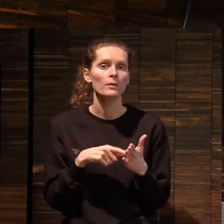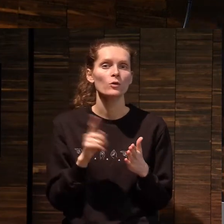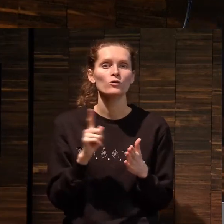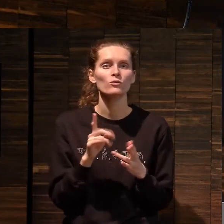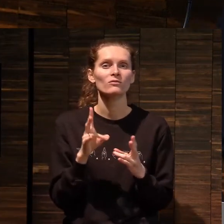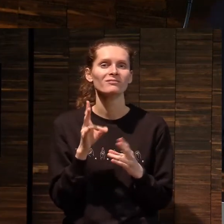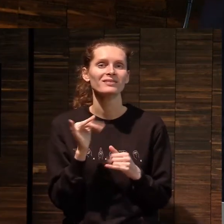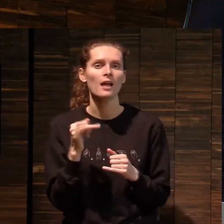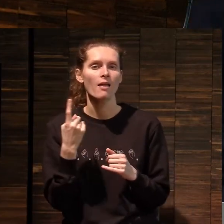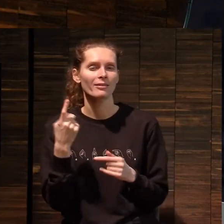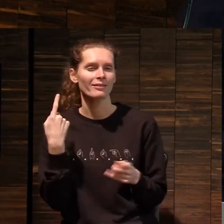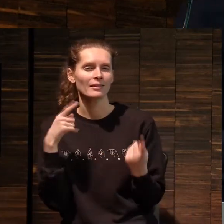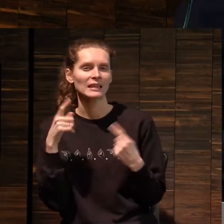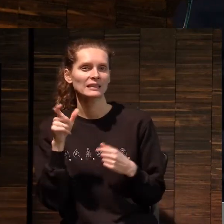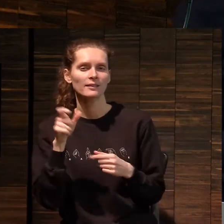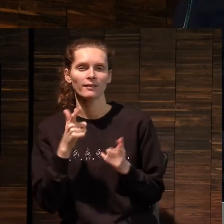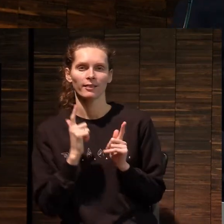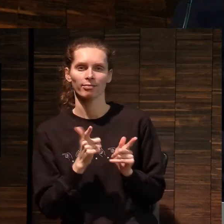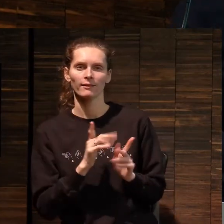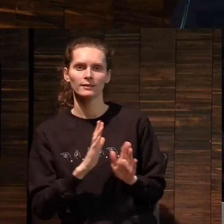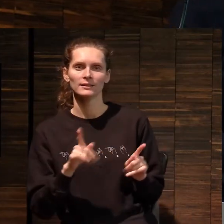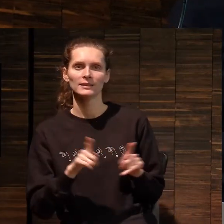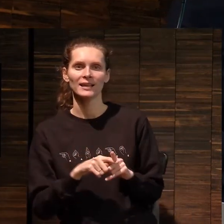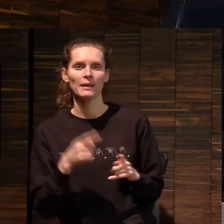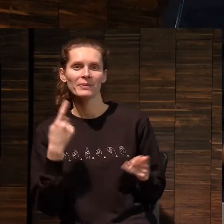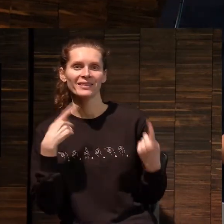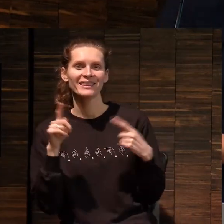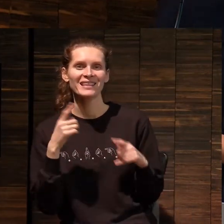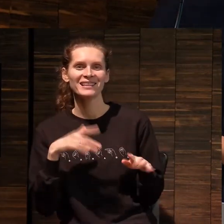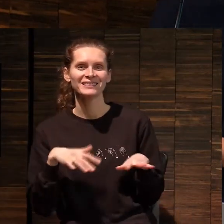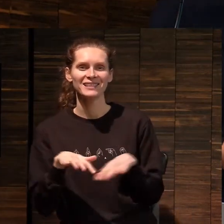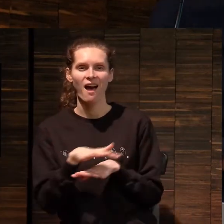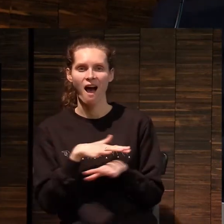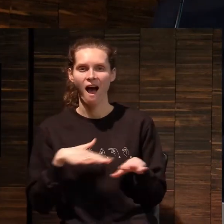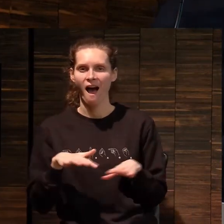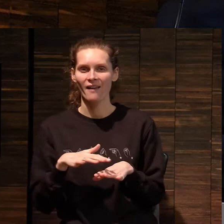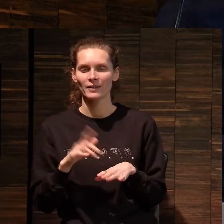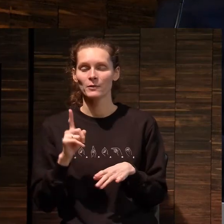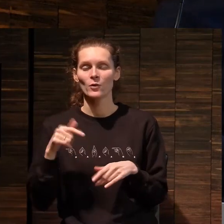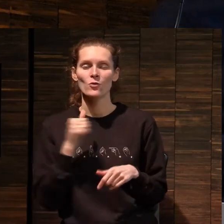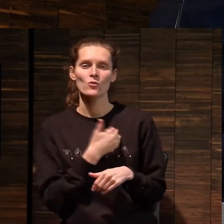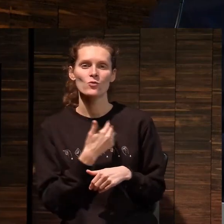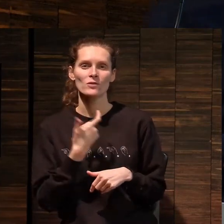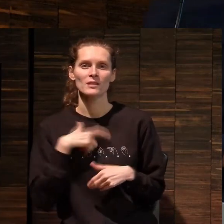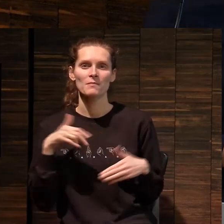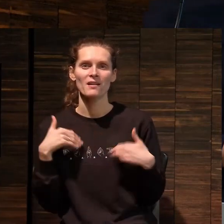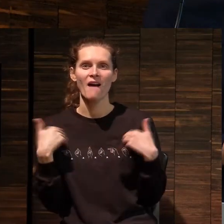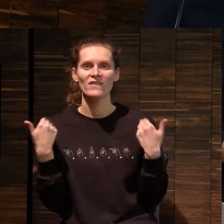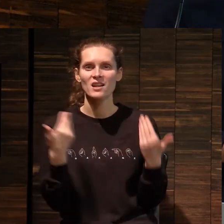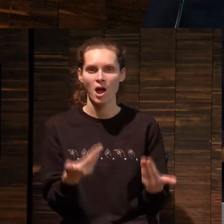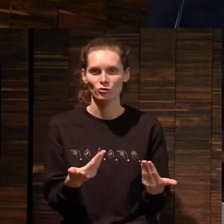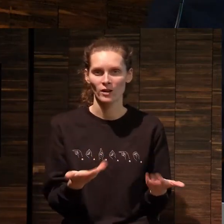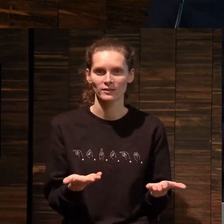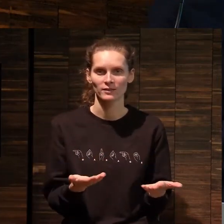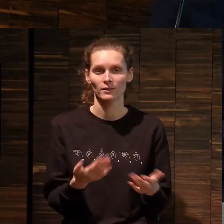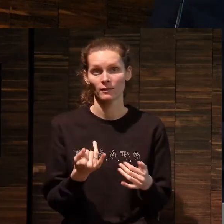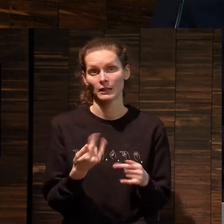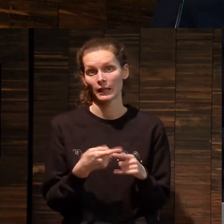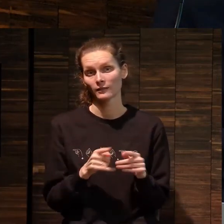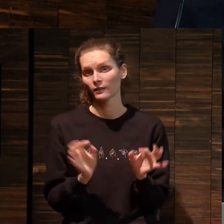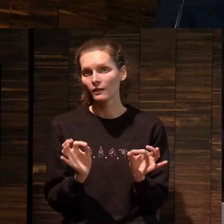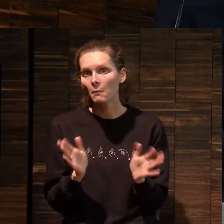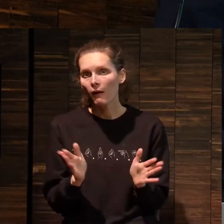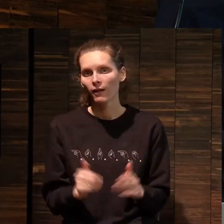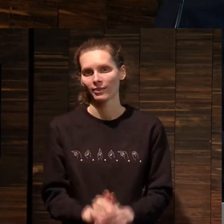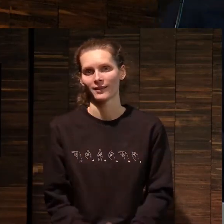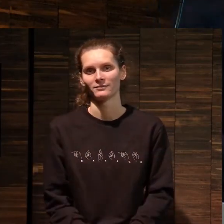Yes, I think black and white is enough. The only thing is that there is no designer who will agree with such a design because